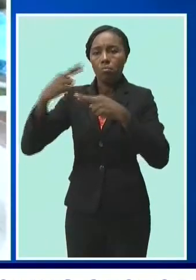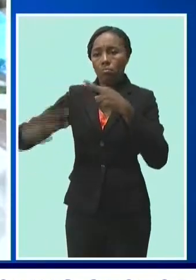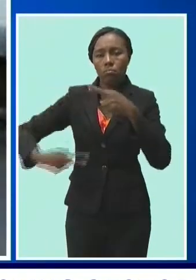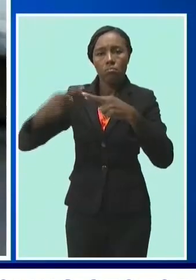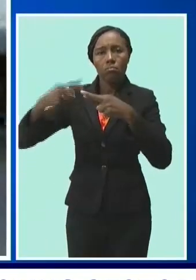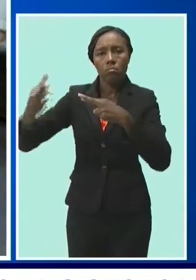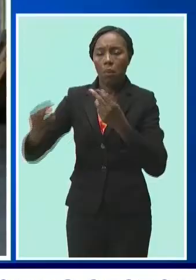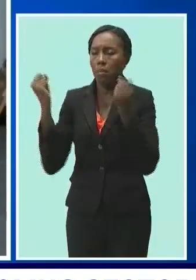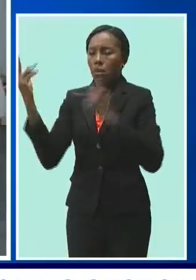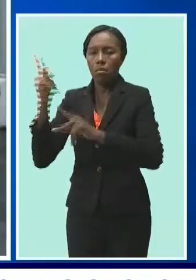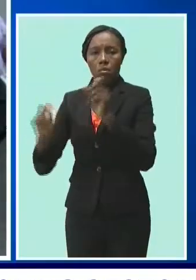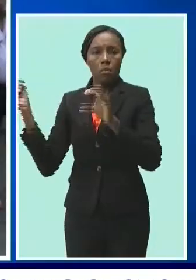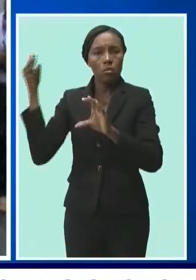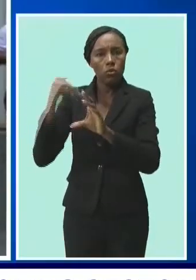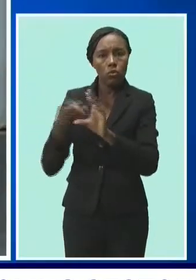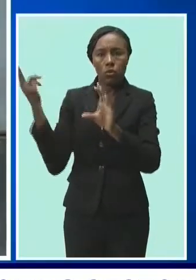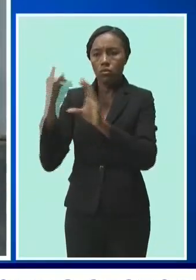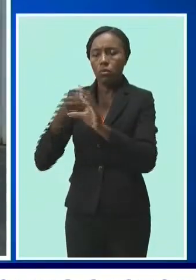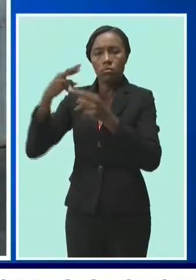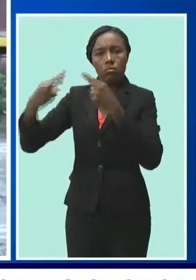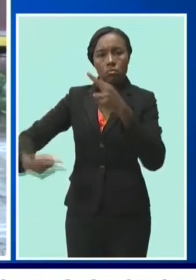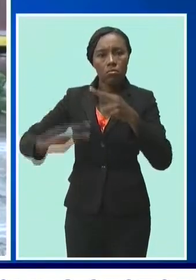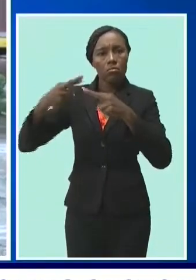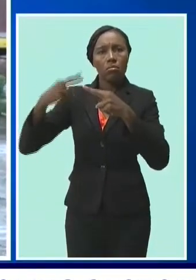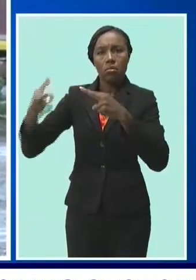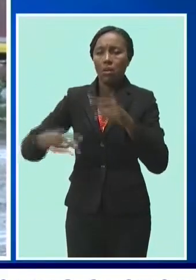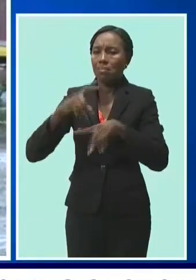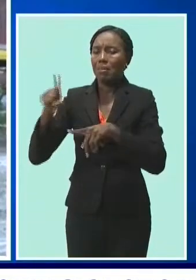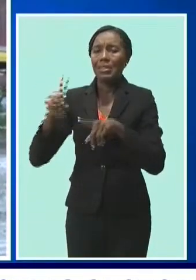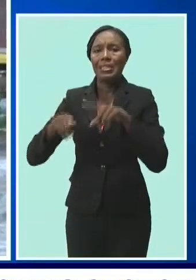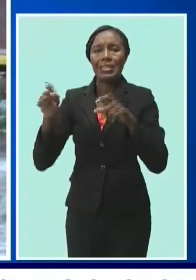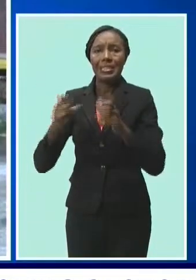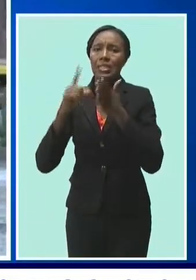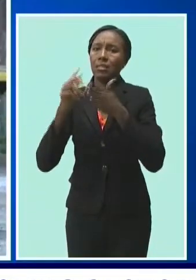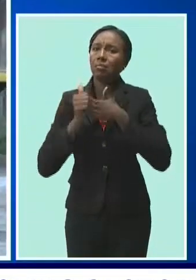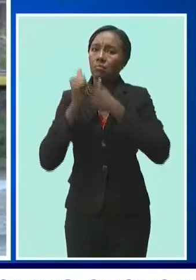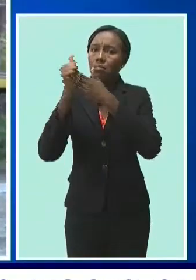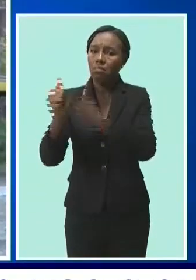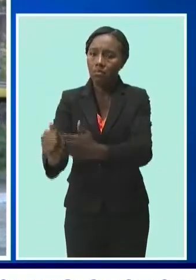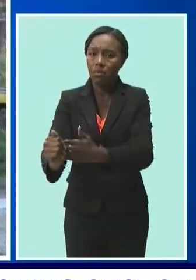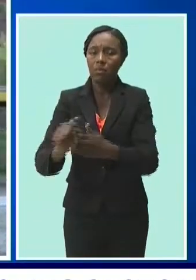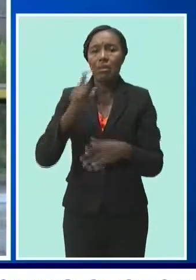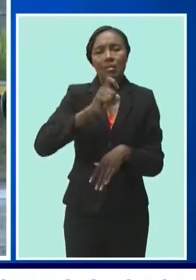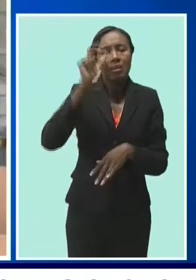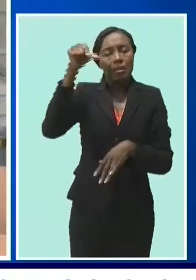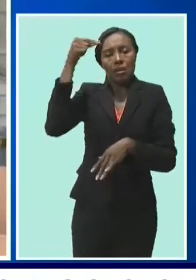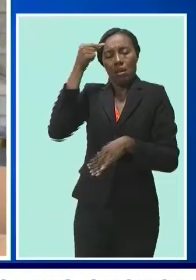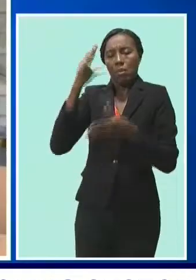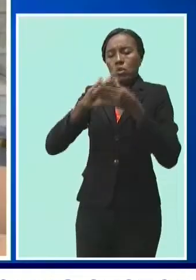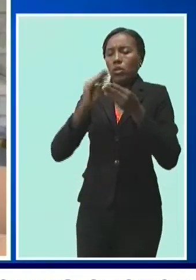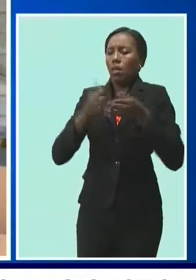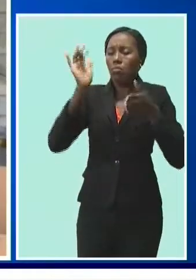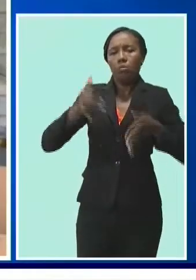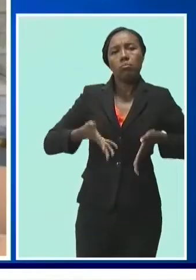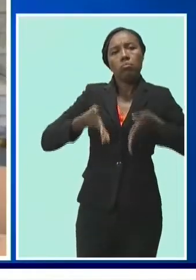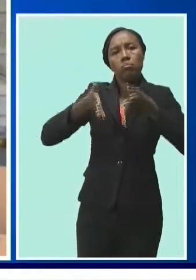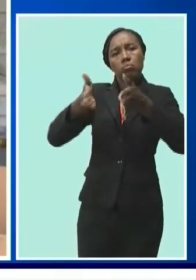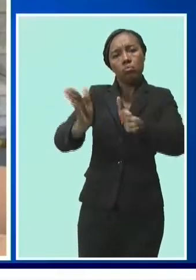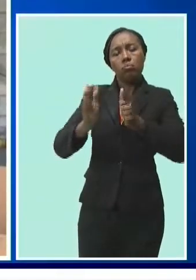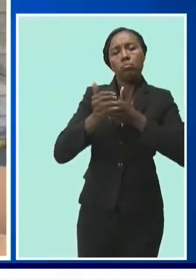getting into the business of recycling. But the sector still needs direction. It needs government to come and say this is the way we are